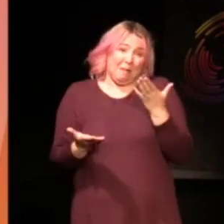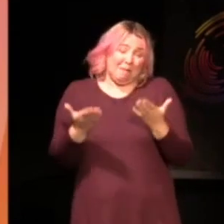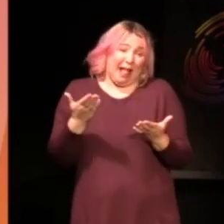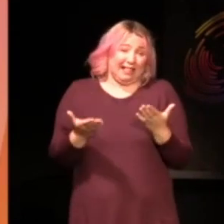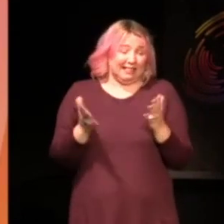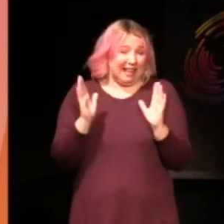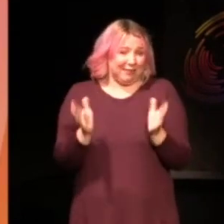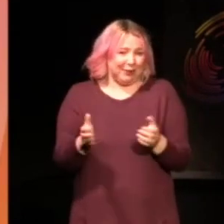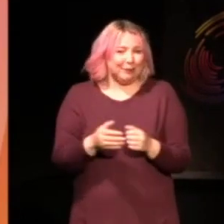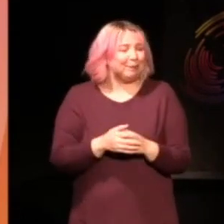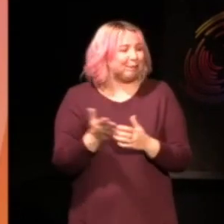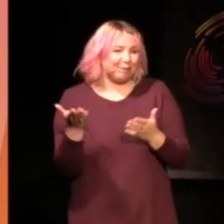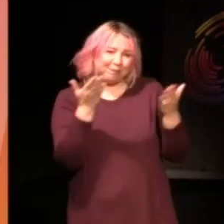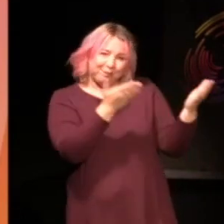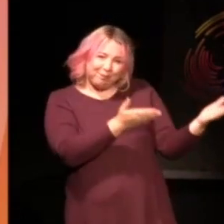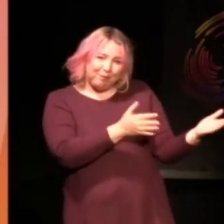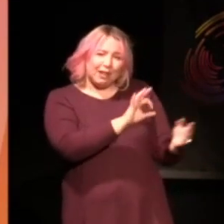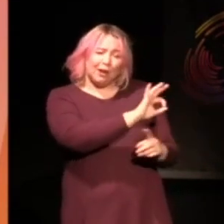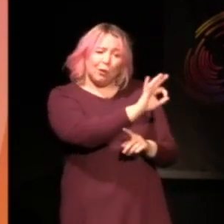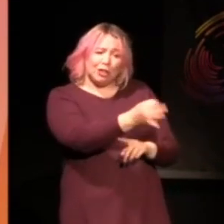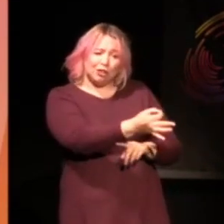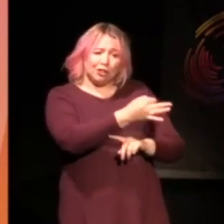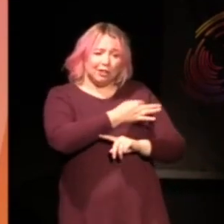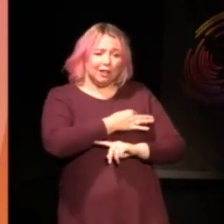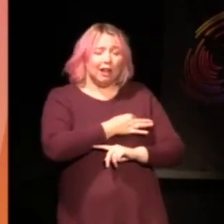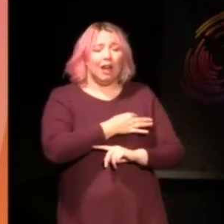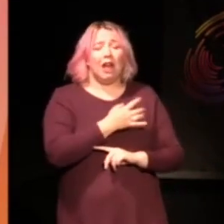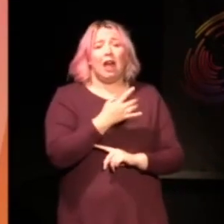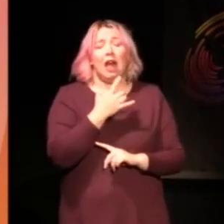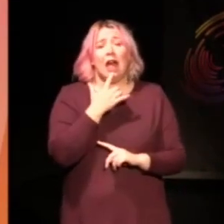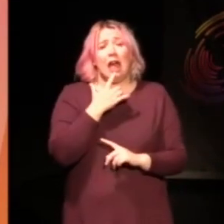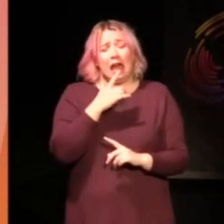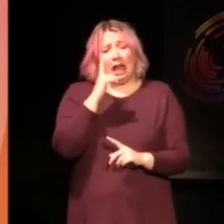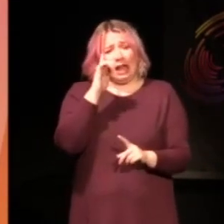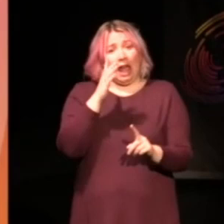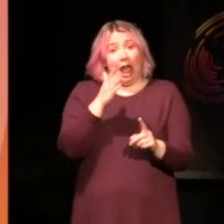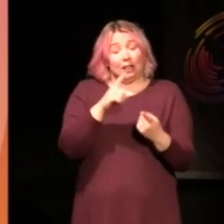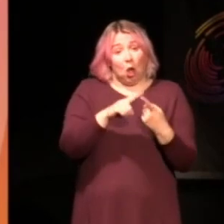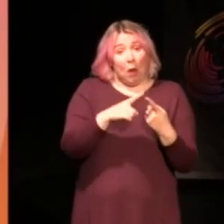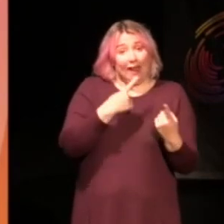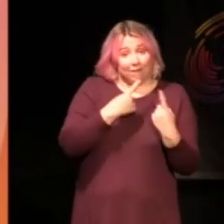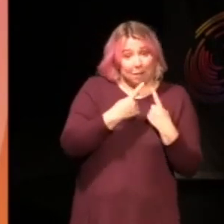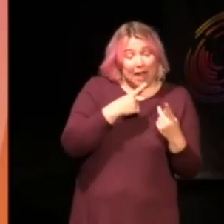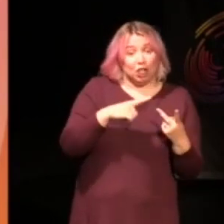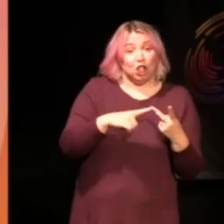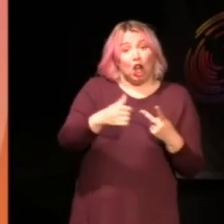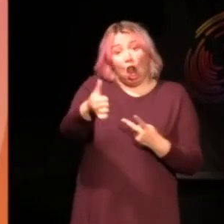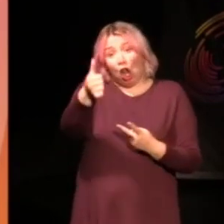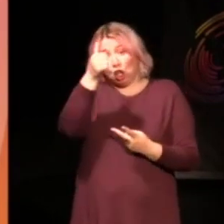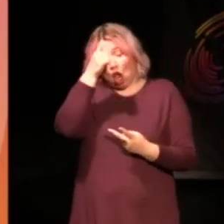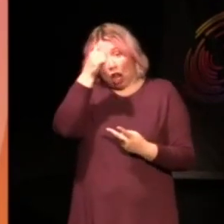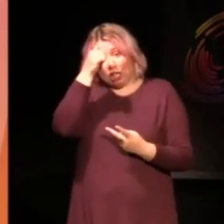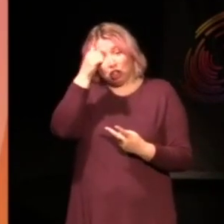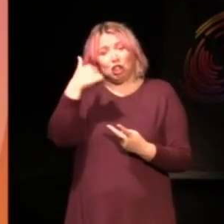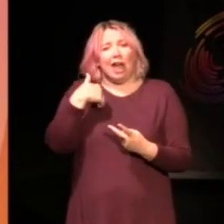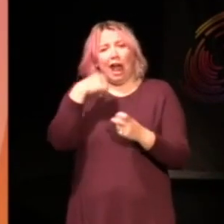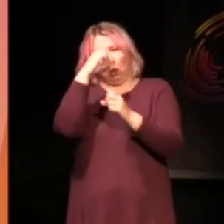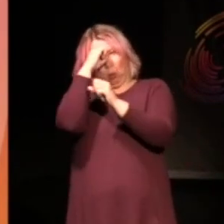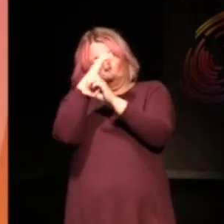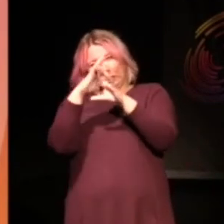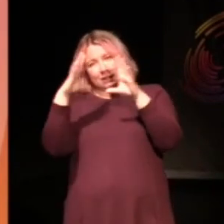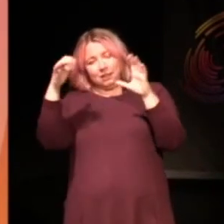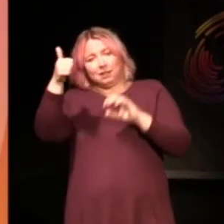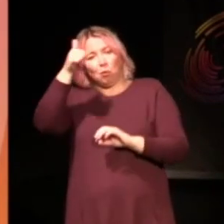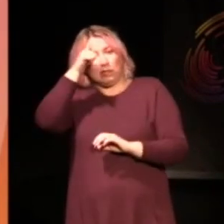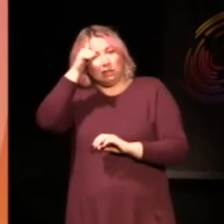question, I make a distinction between information, knowledge, and wisdom. I think we're living in an age in which we have way too